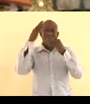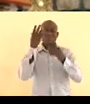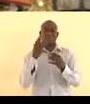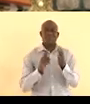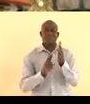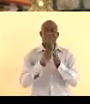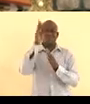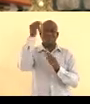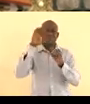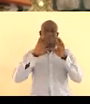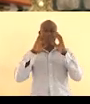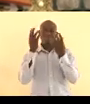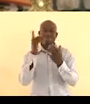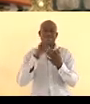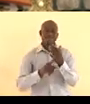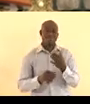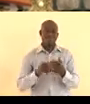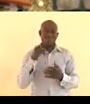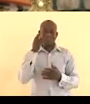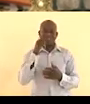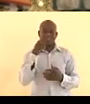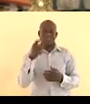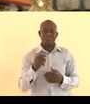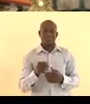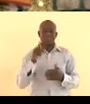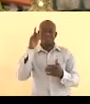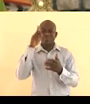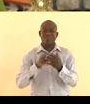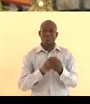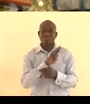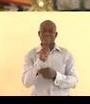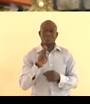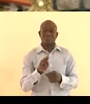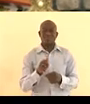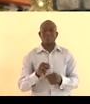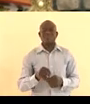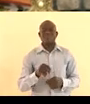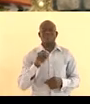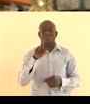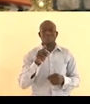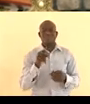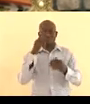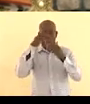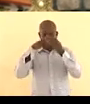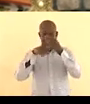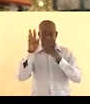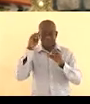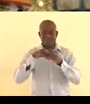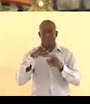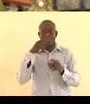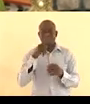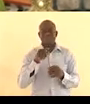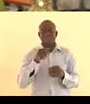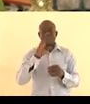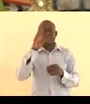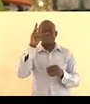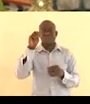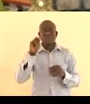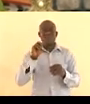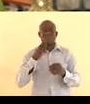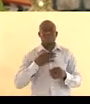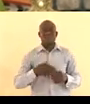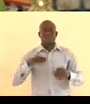the community. That is where he now said, of what use is it for somebody to be prophesying in tongues and there's nobody in that community who